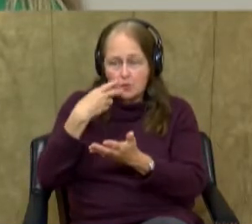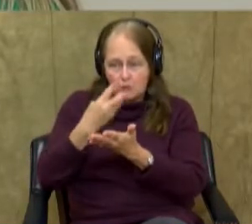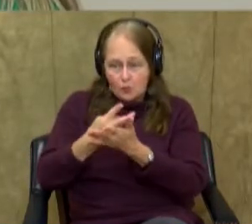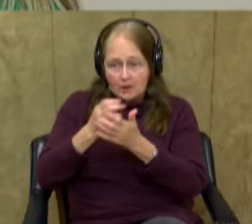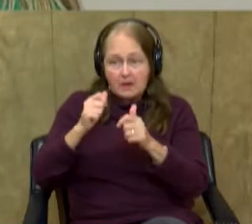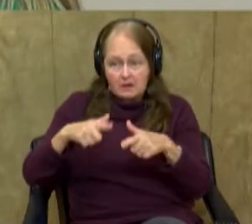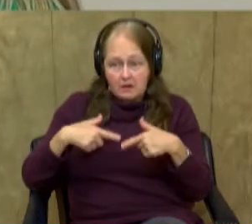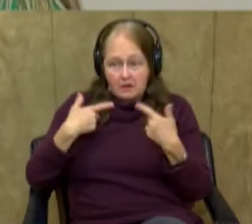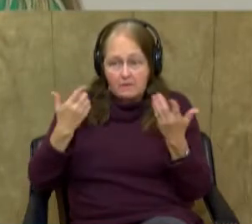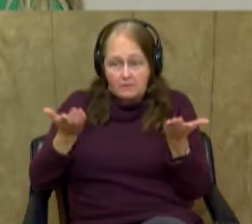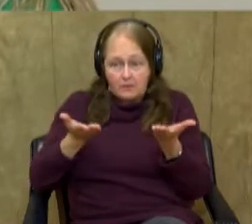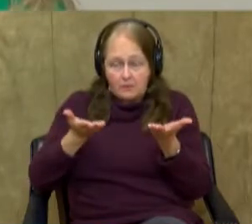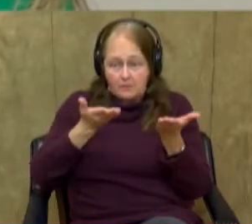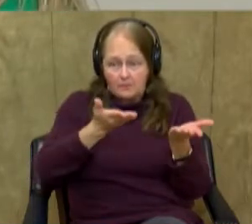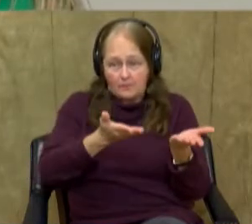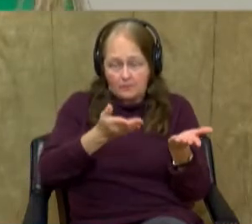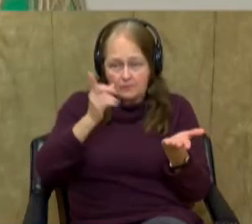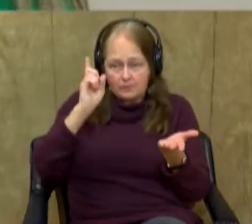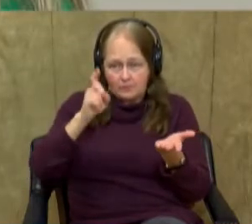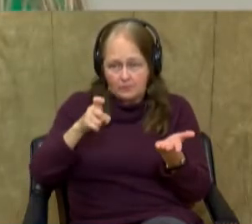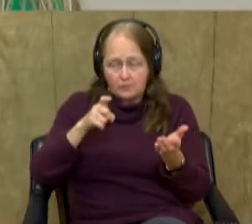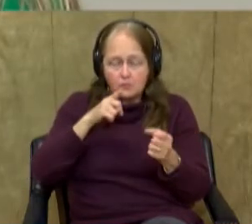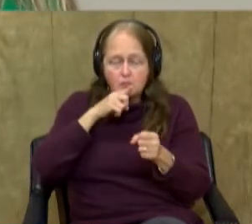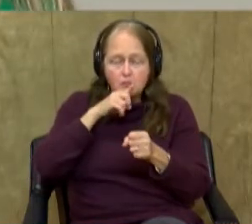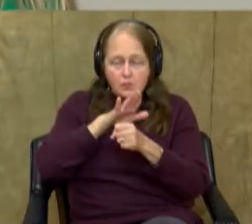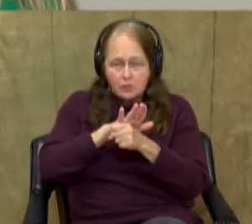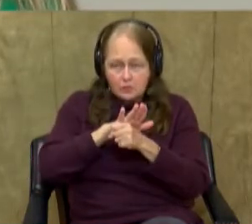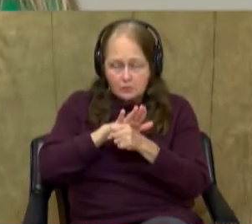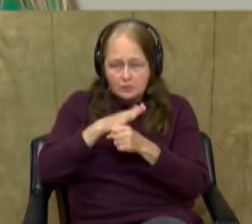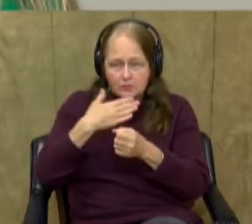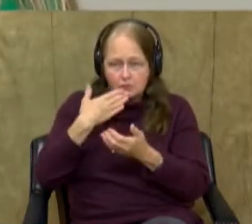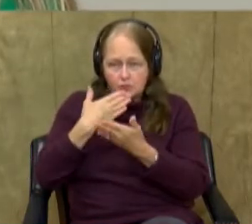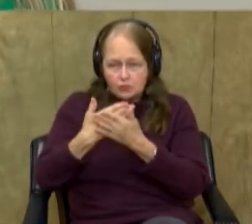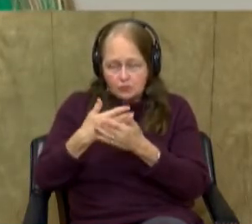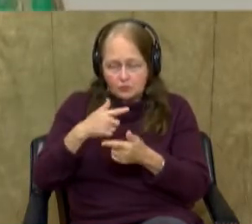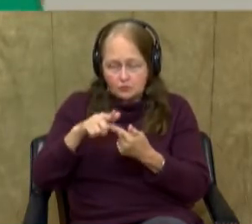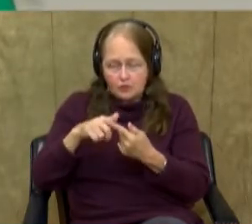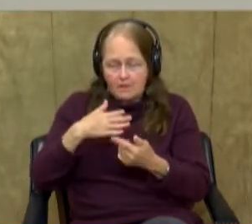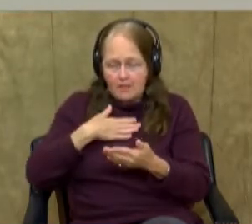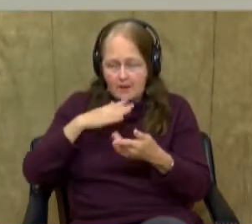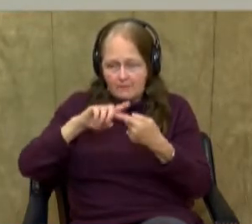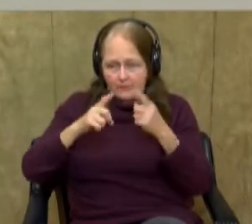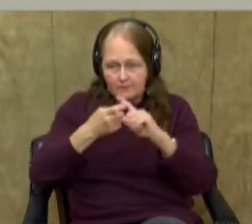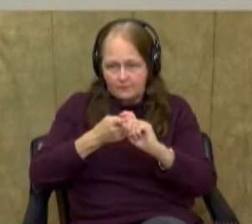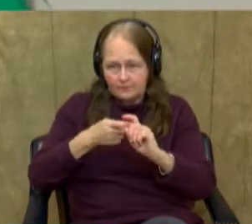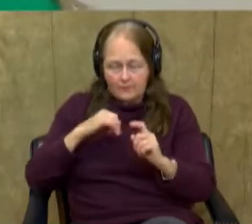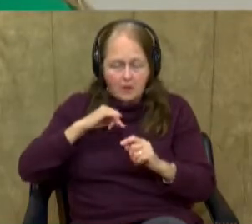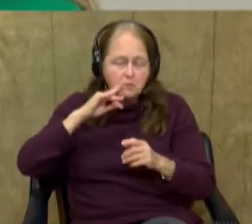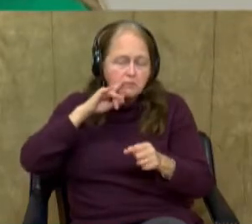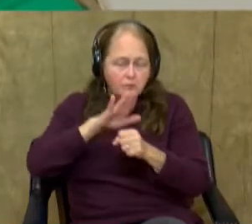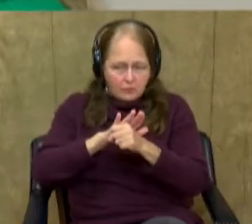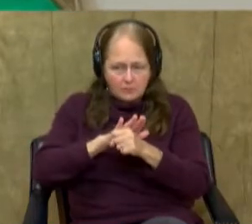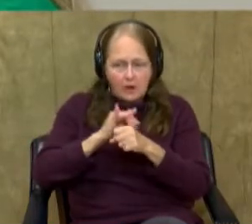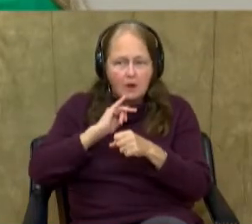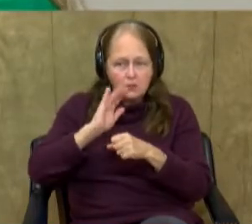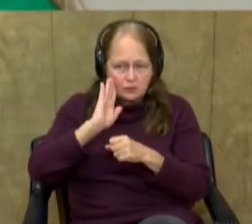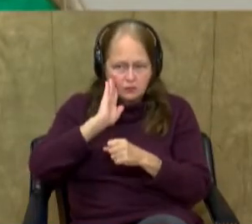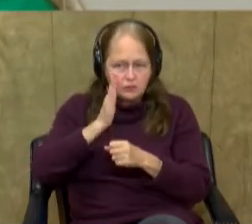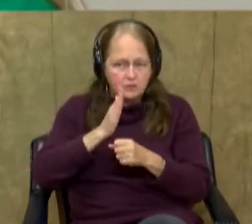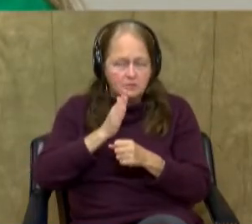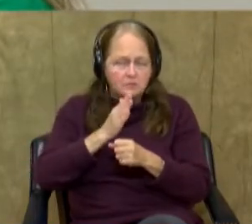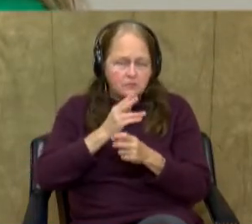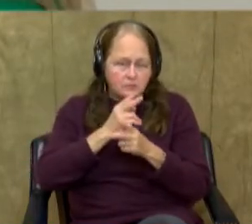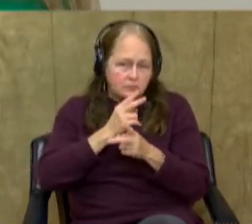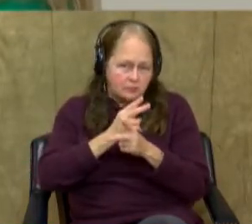live here, but you must promise to be good to my friends." "Oh, I promise," said the little